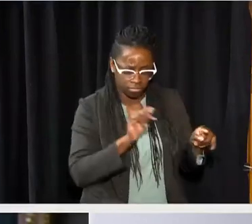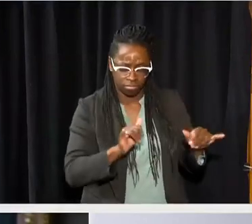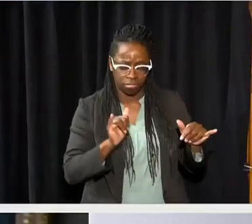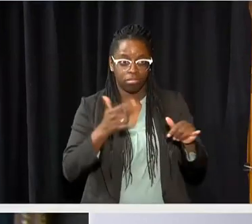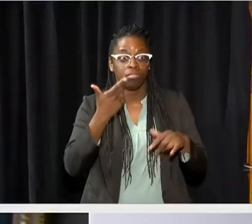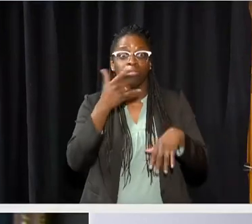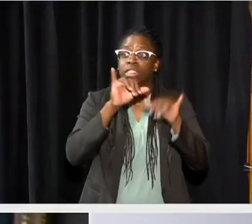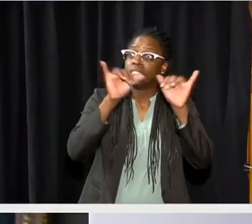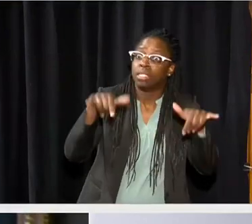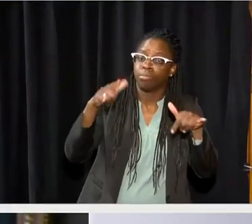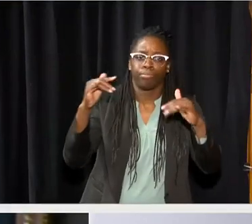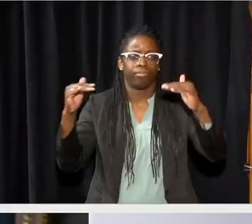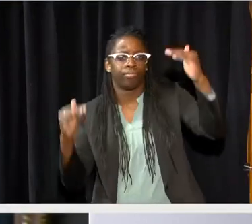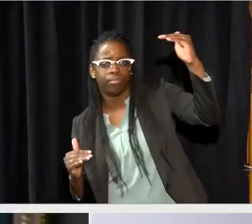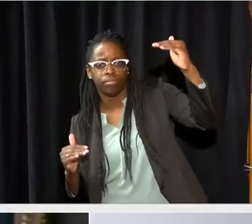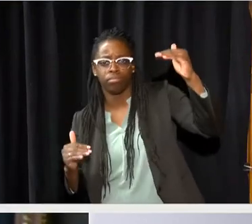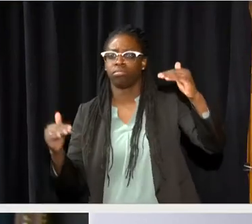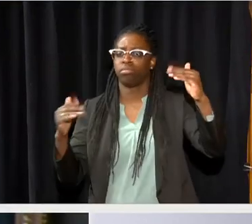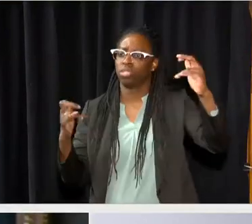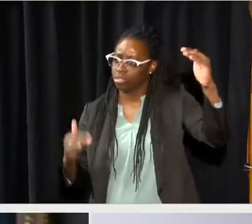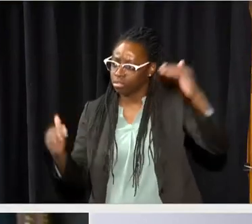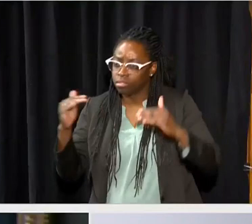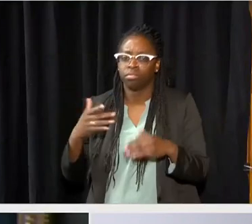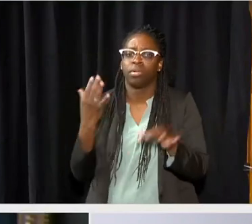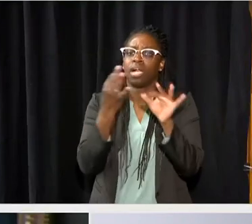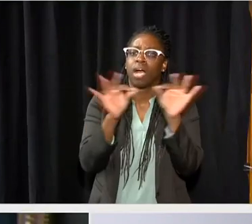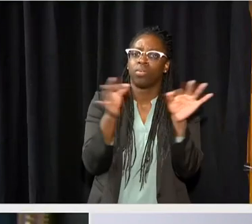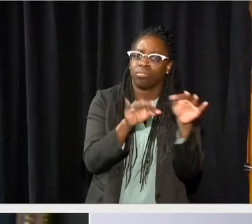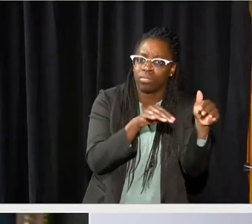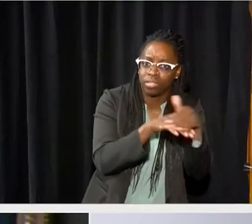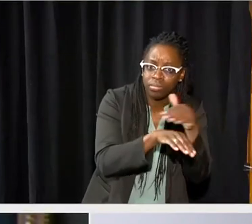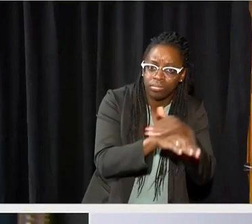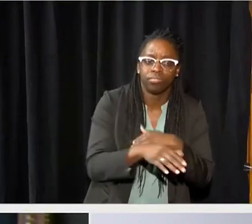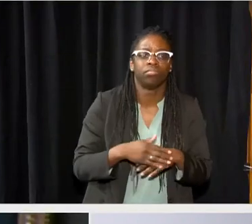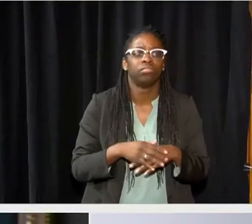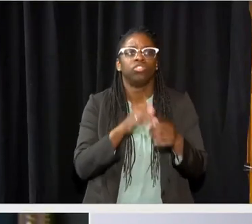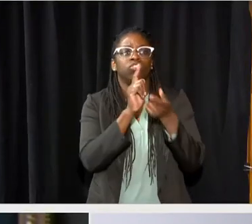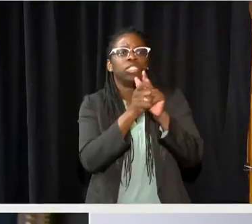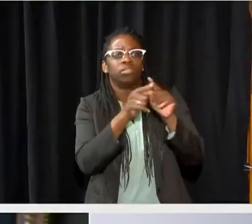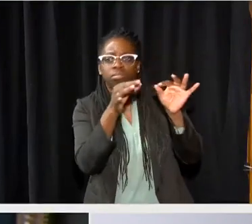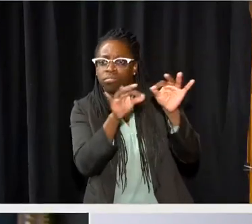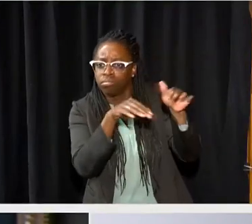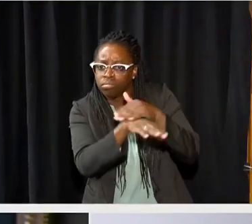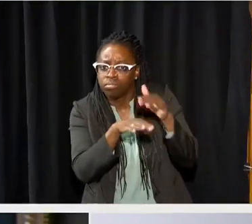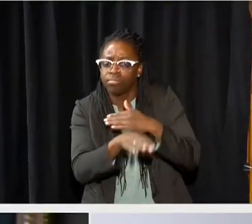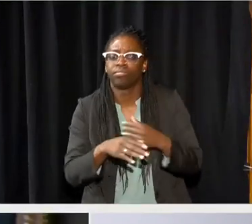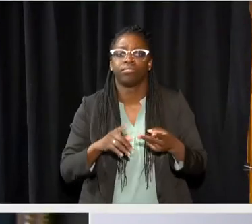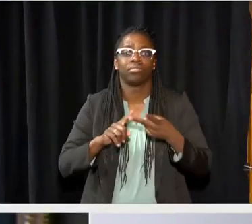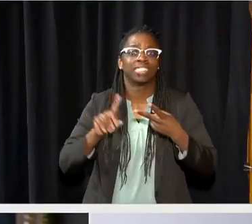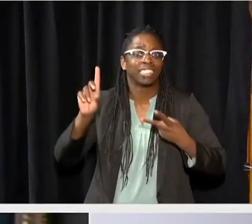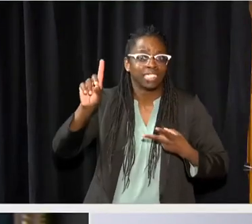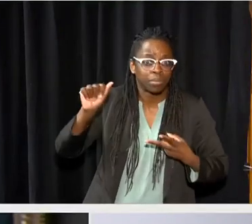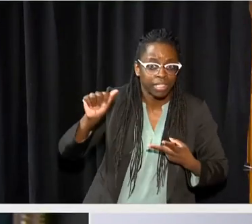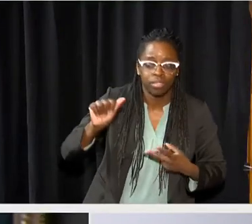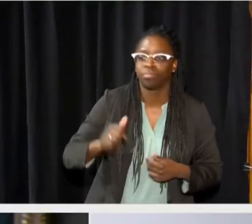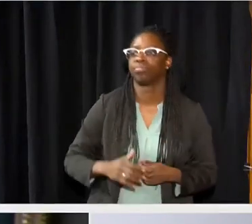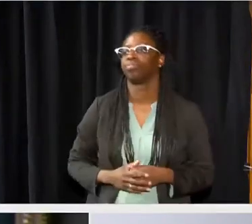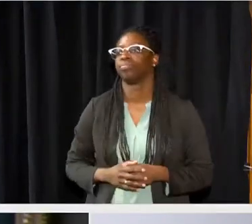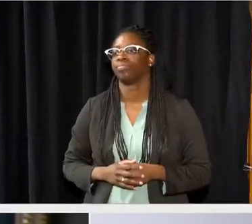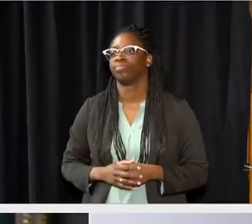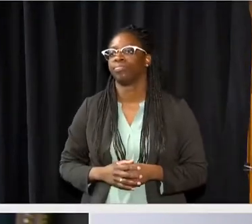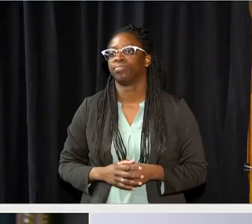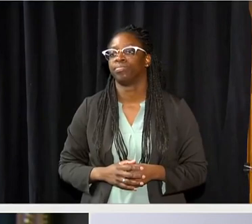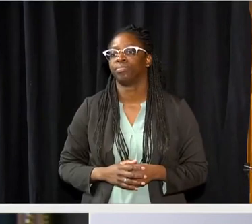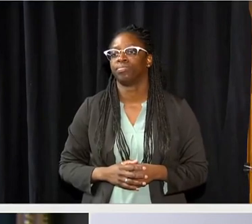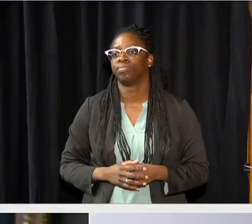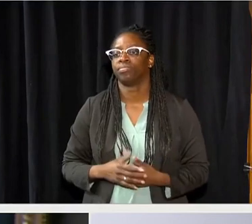in more languages and with better digital access for people with disabilities, successfully implementing the